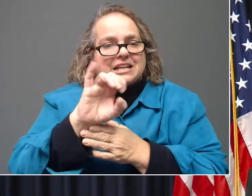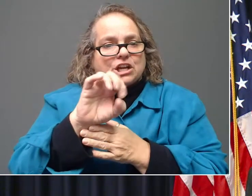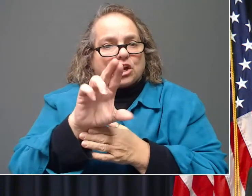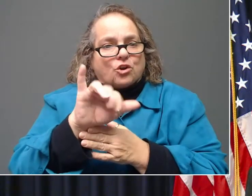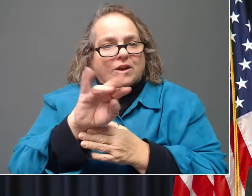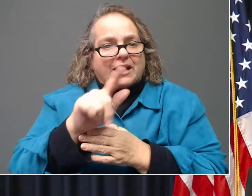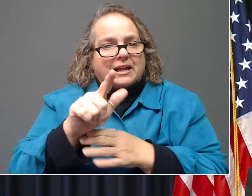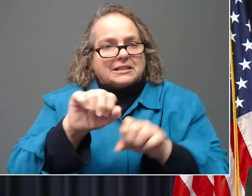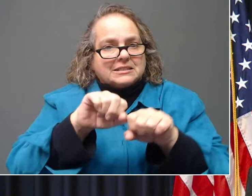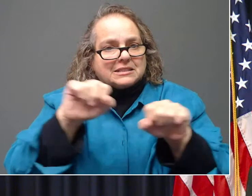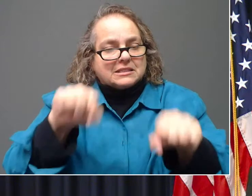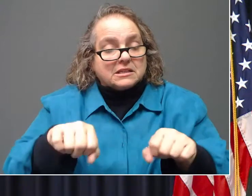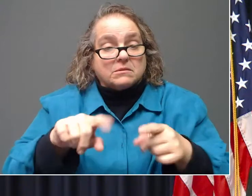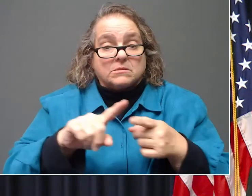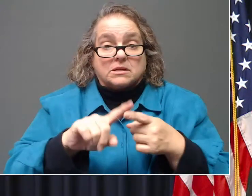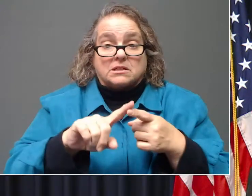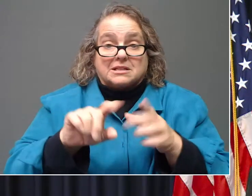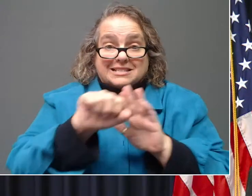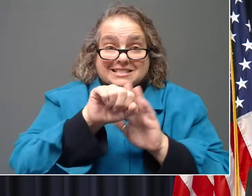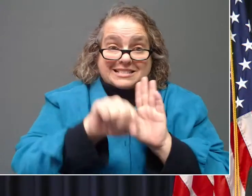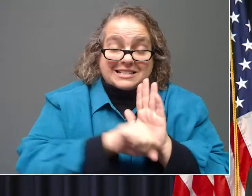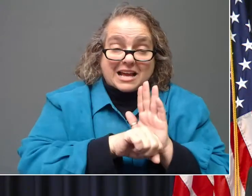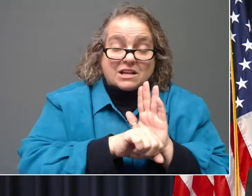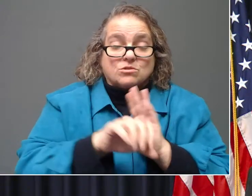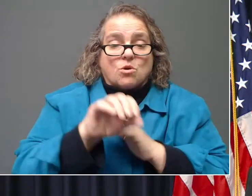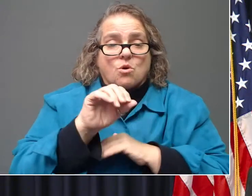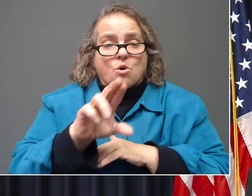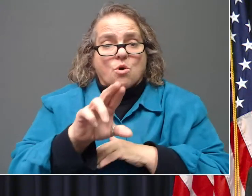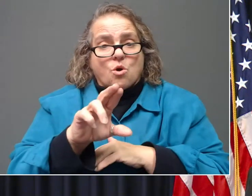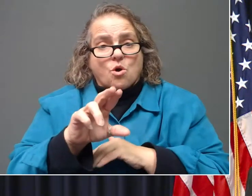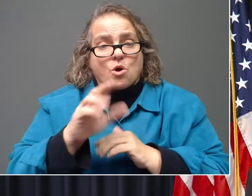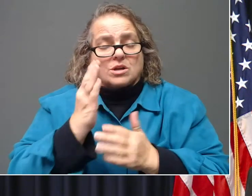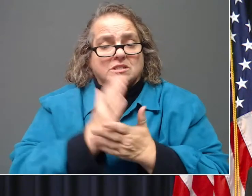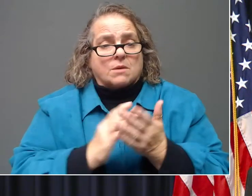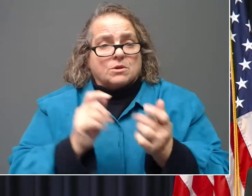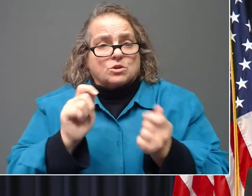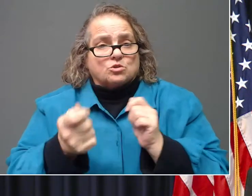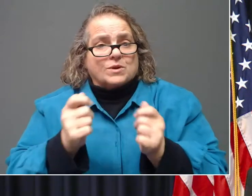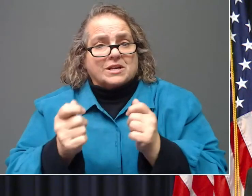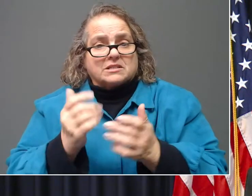be the states or whatever minor tweaks a locality might have.